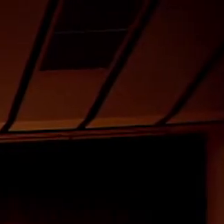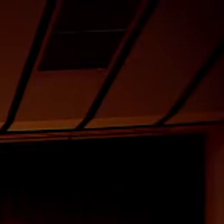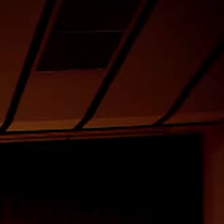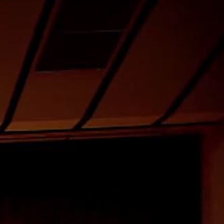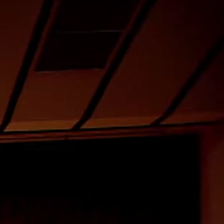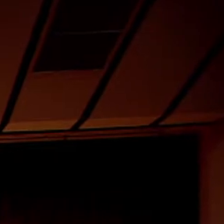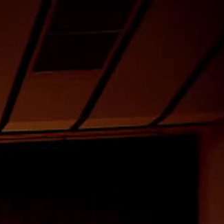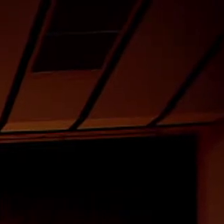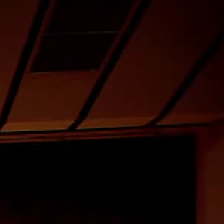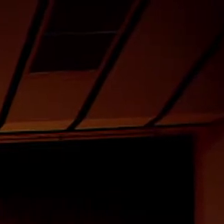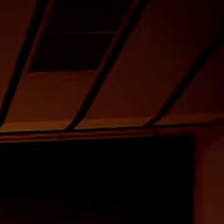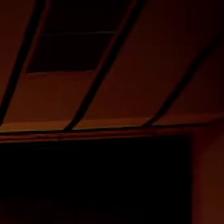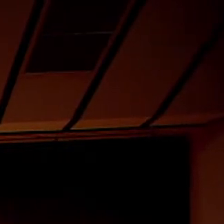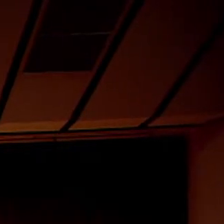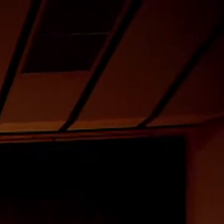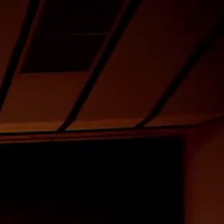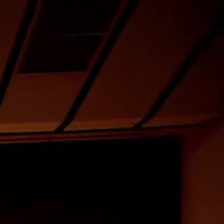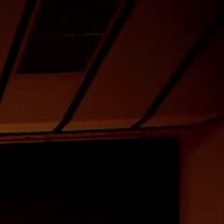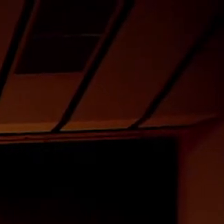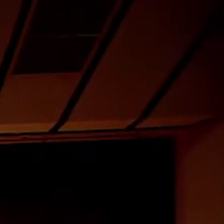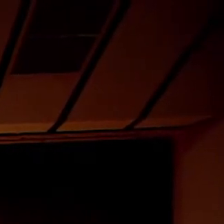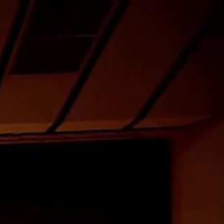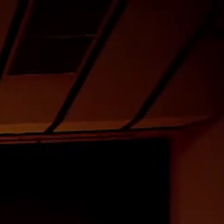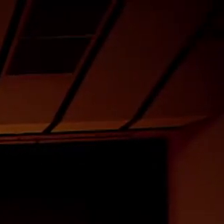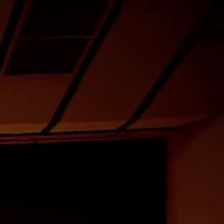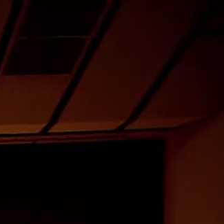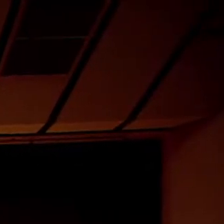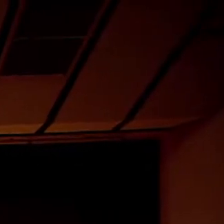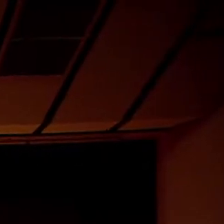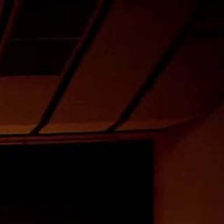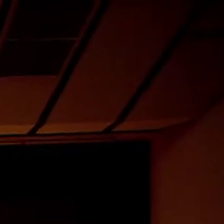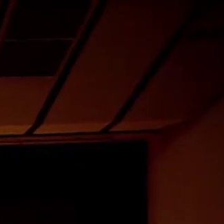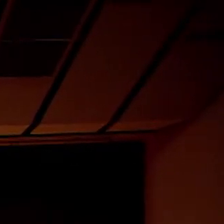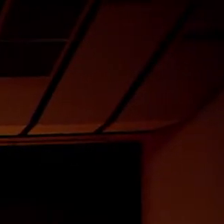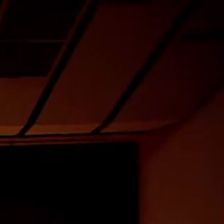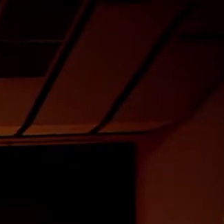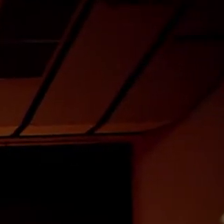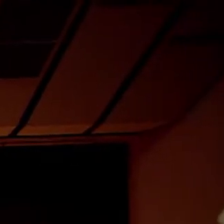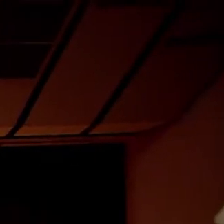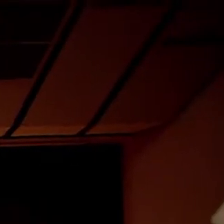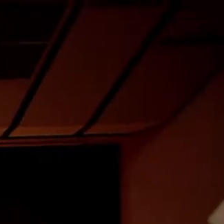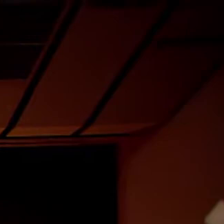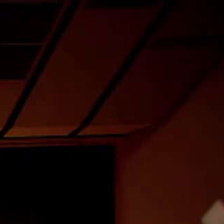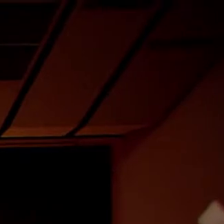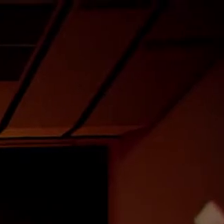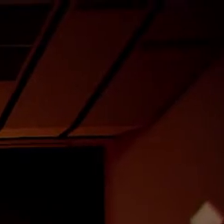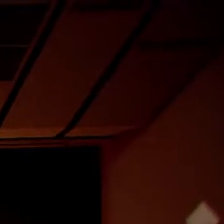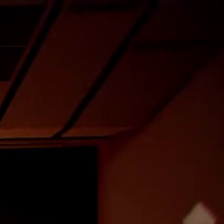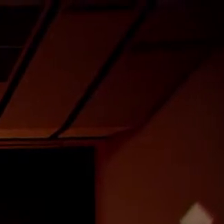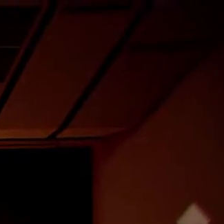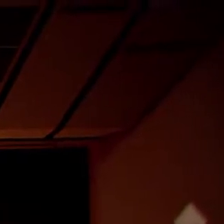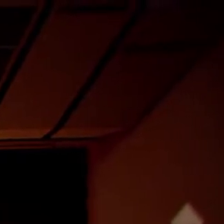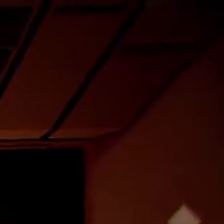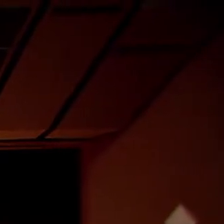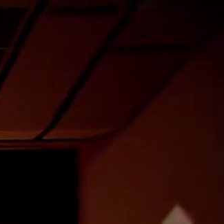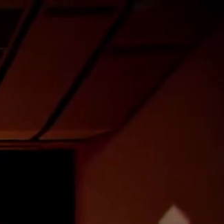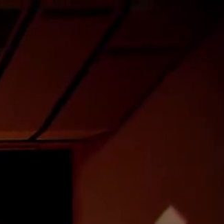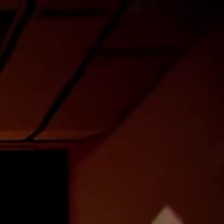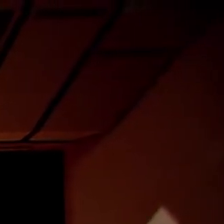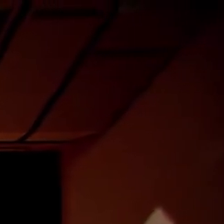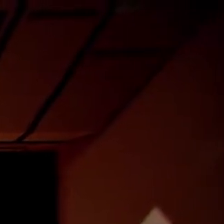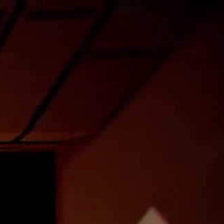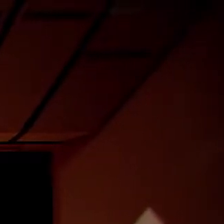National Guard Youth Challenge Academy Color Guard presents the colors, and Tracy Hamlin sings the